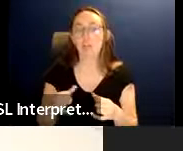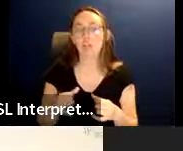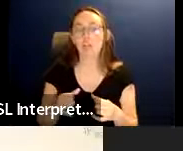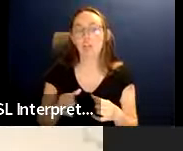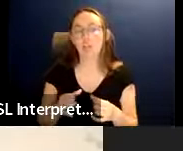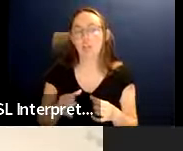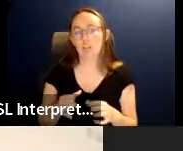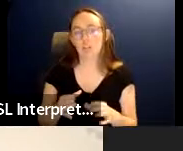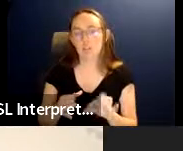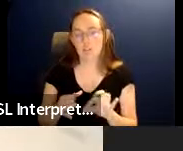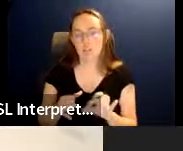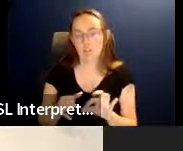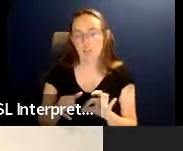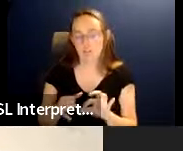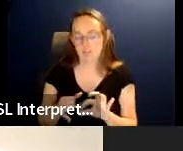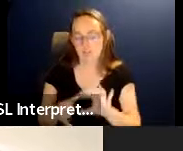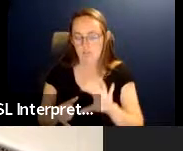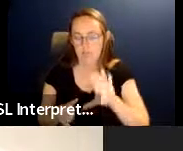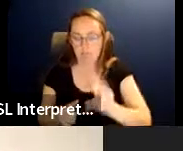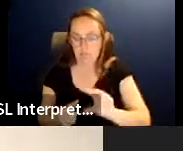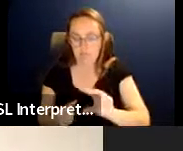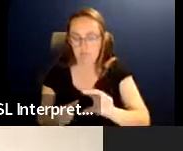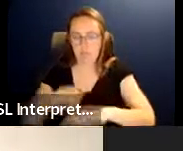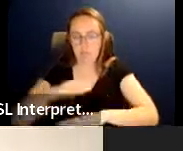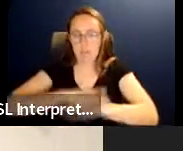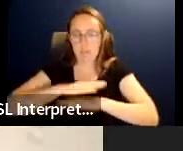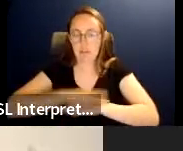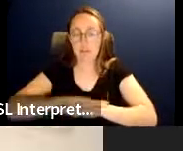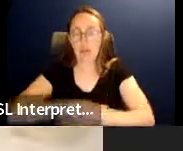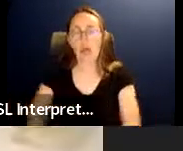going to slide this into place.